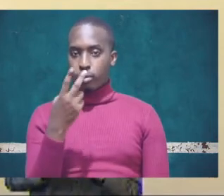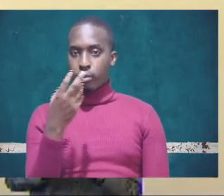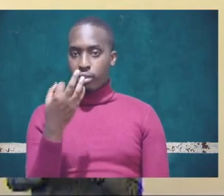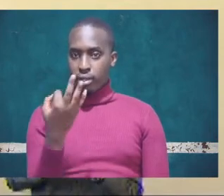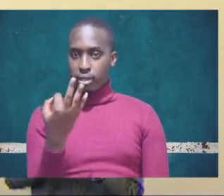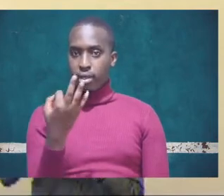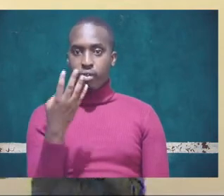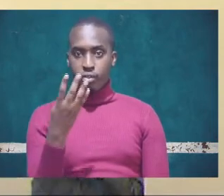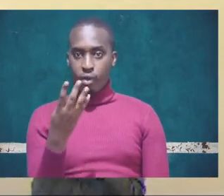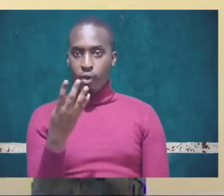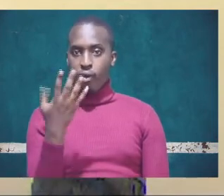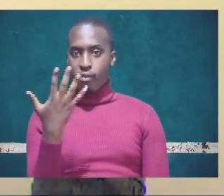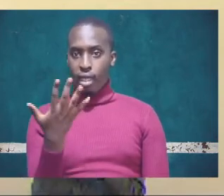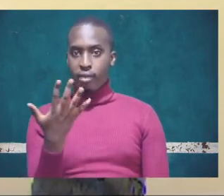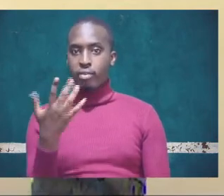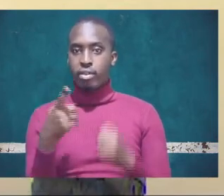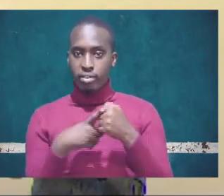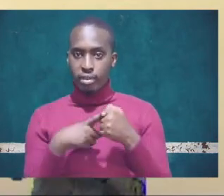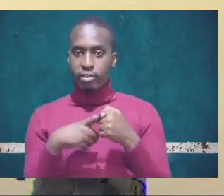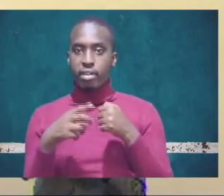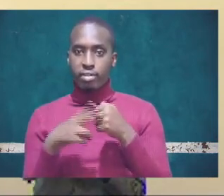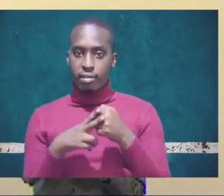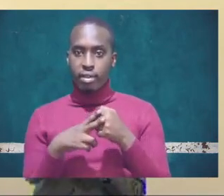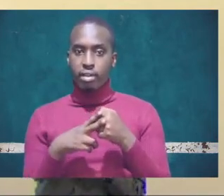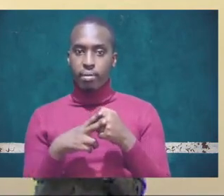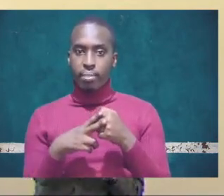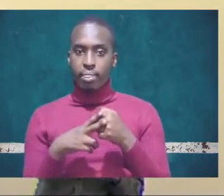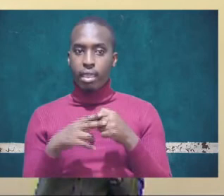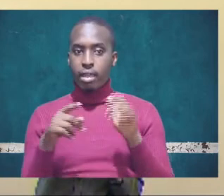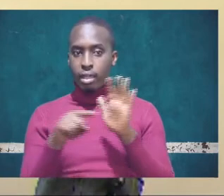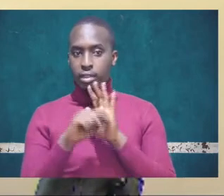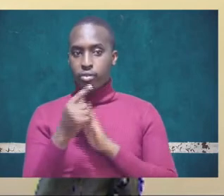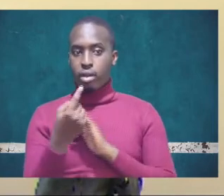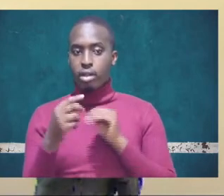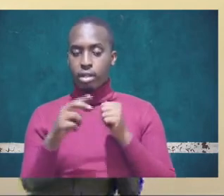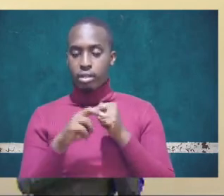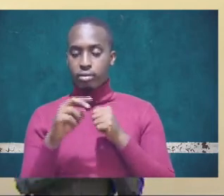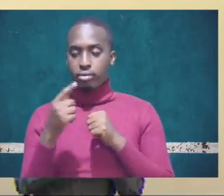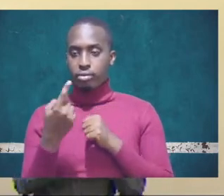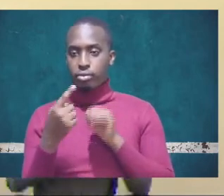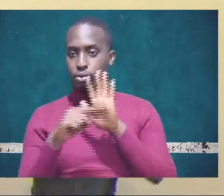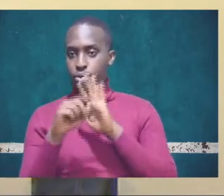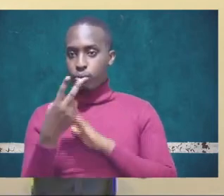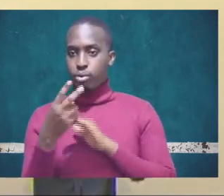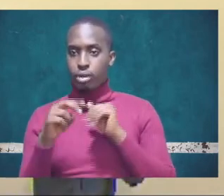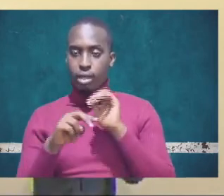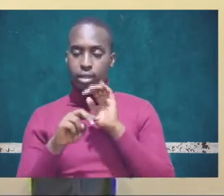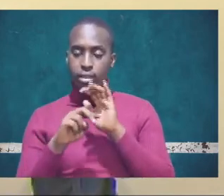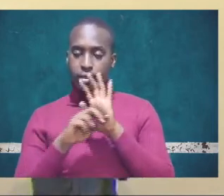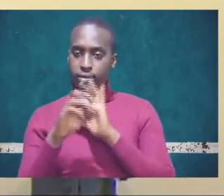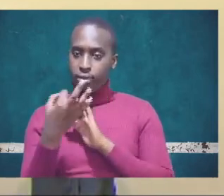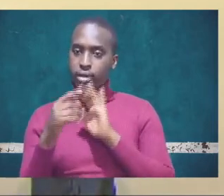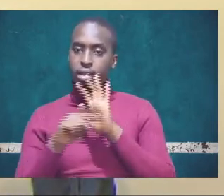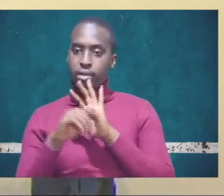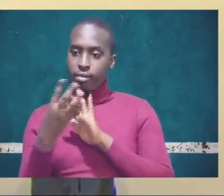3, 4, 5, 6, 7, negative 1, negative 2, negative 3, negative 4,